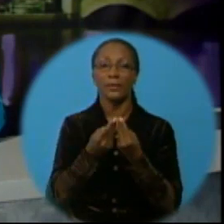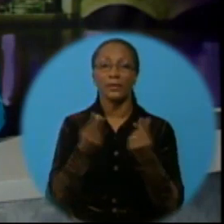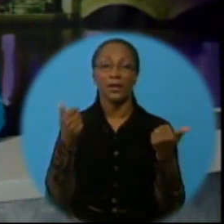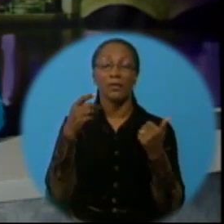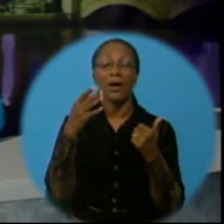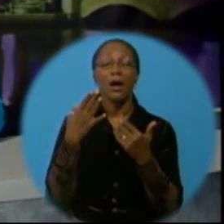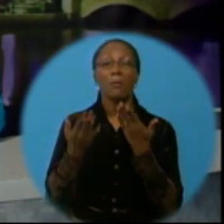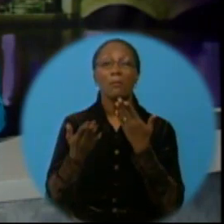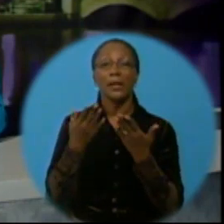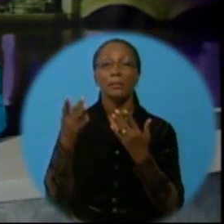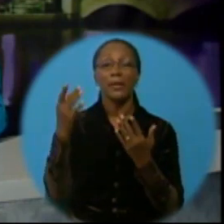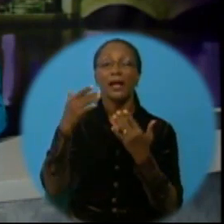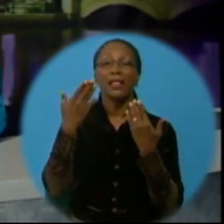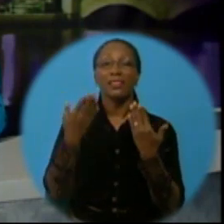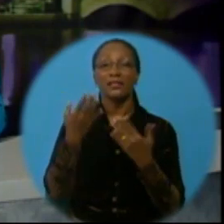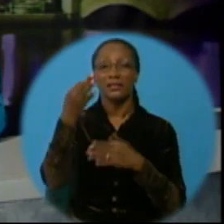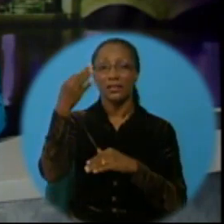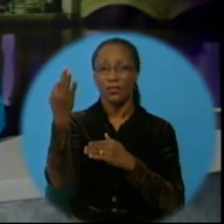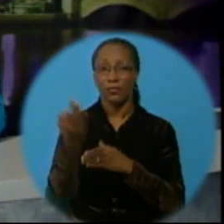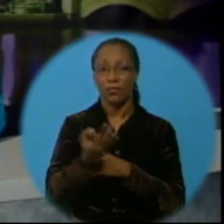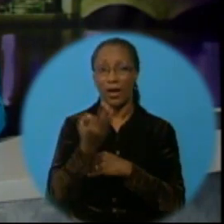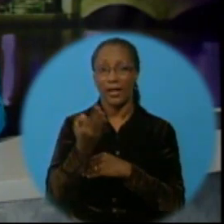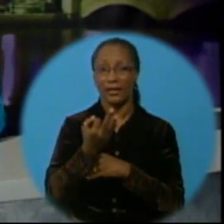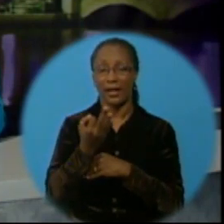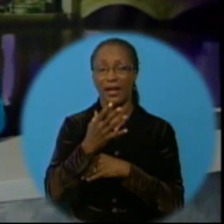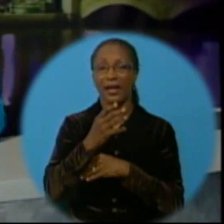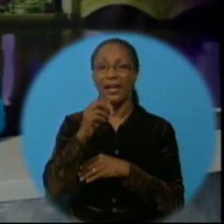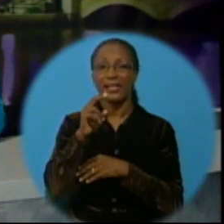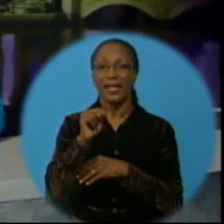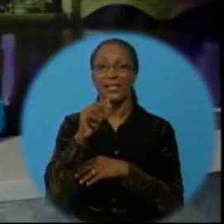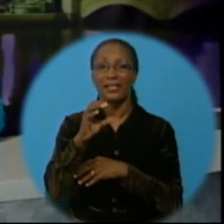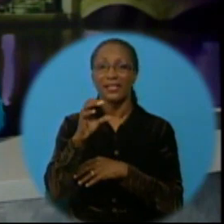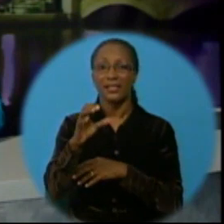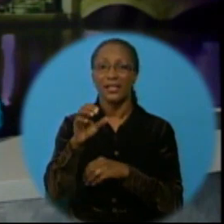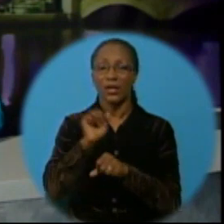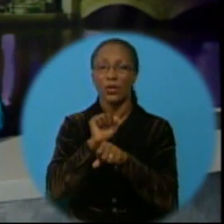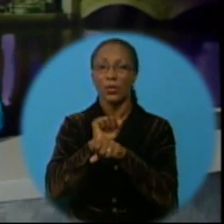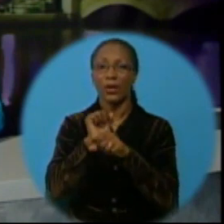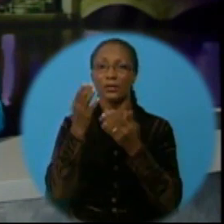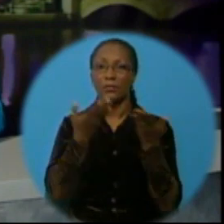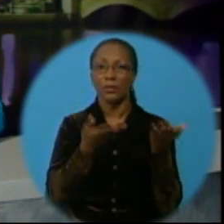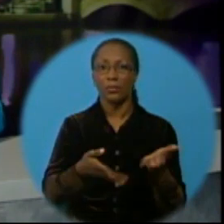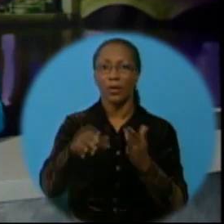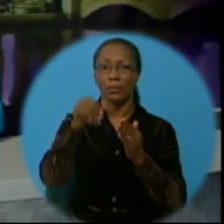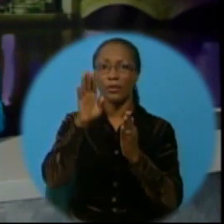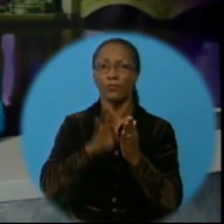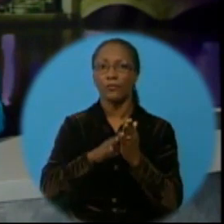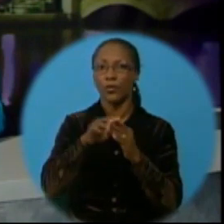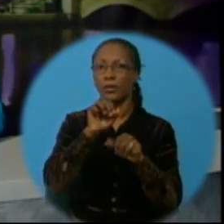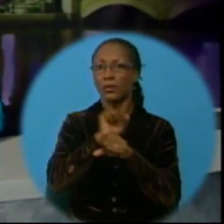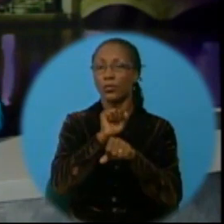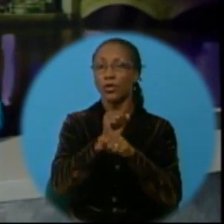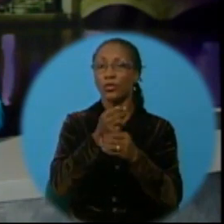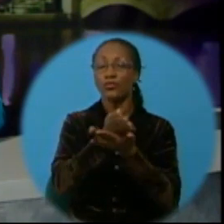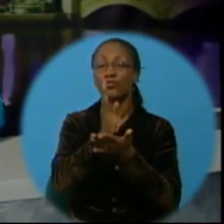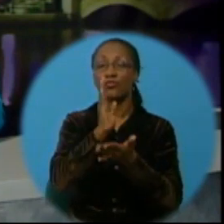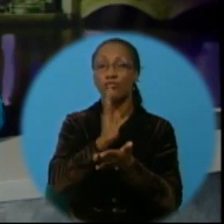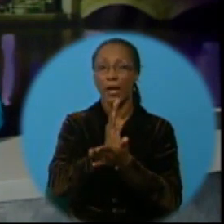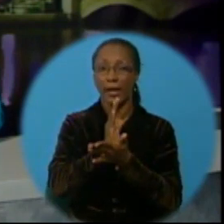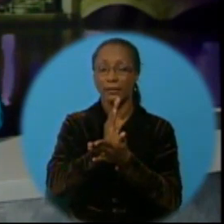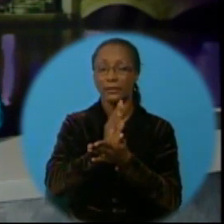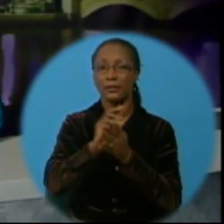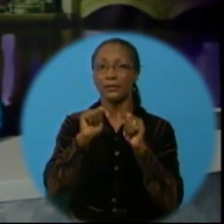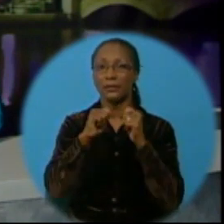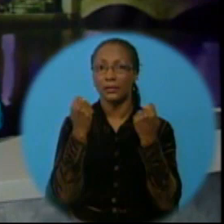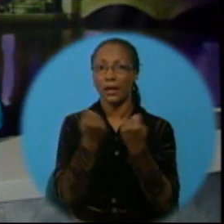This as he believes the case of the NCC workers will be brought before the Employment Rights Tribunal by this Friday. Mr.